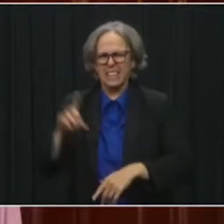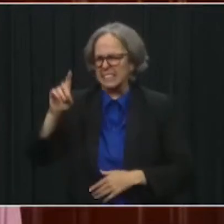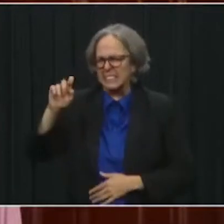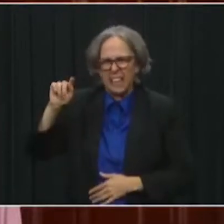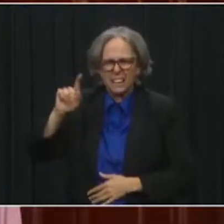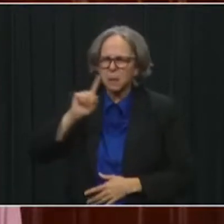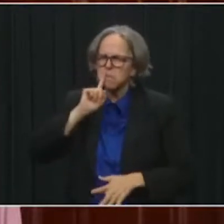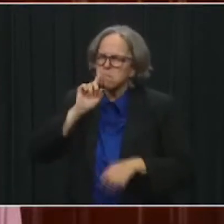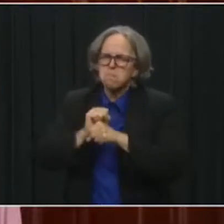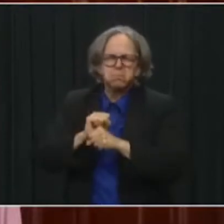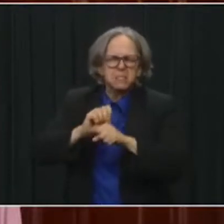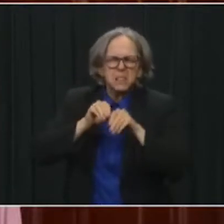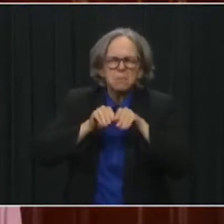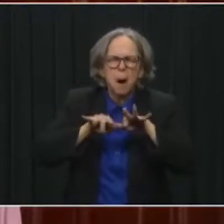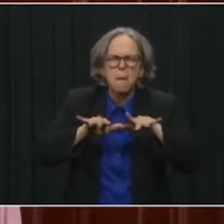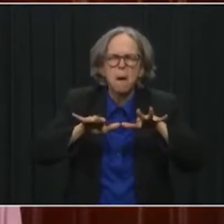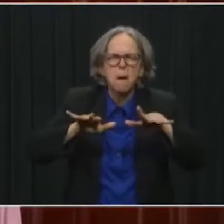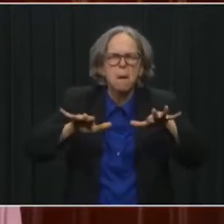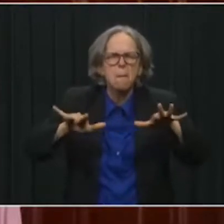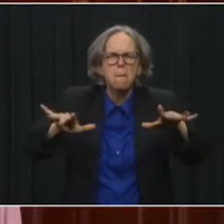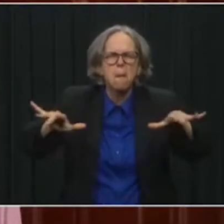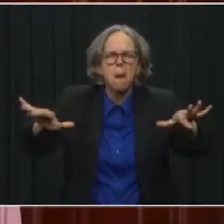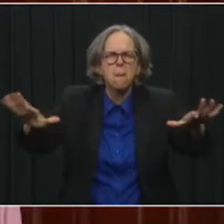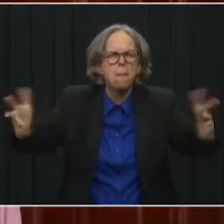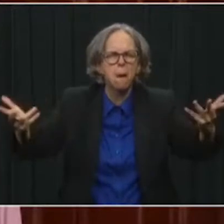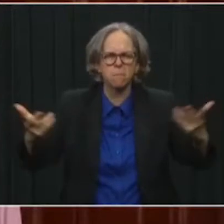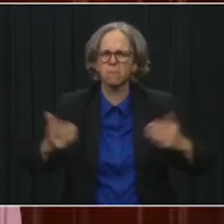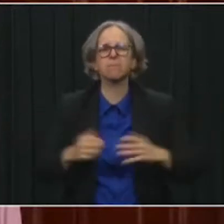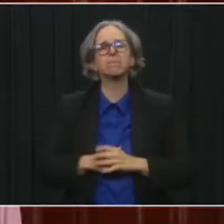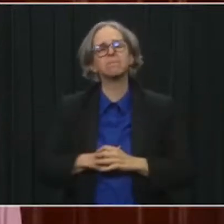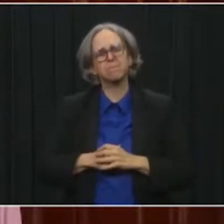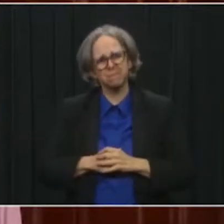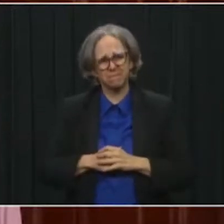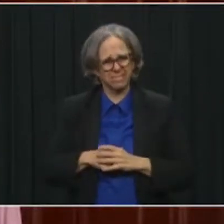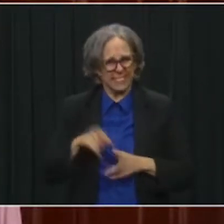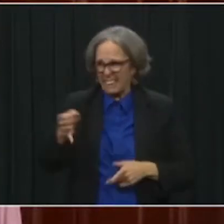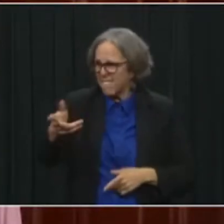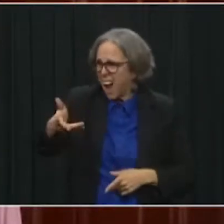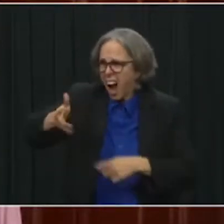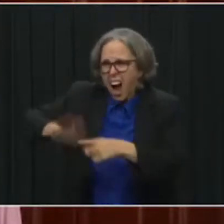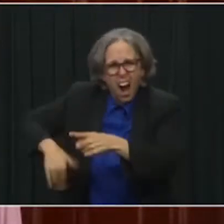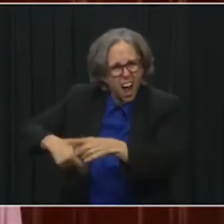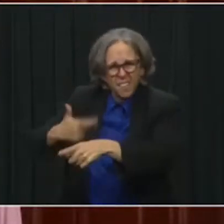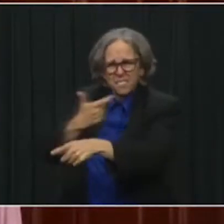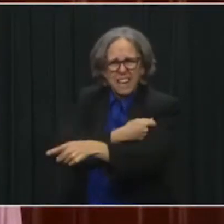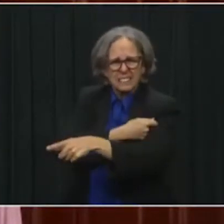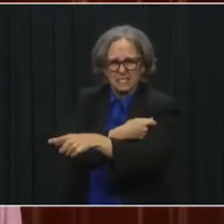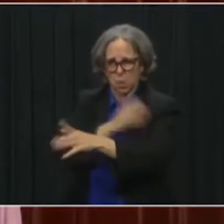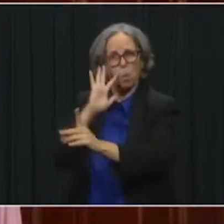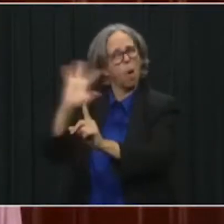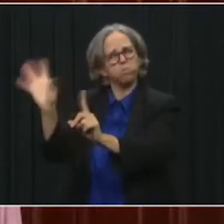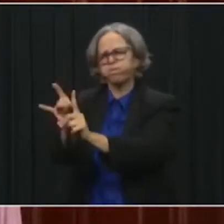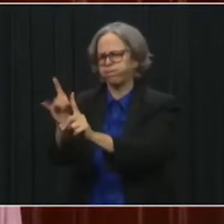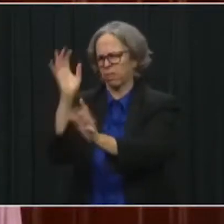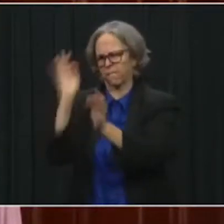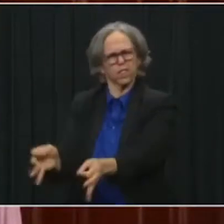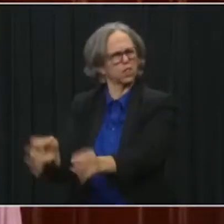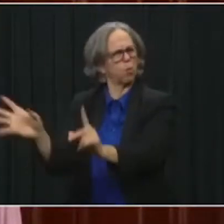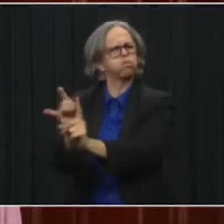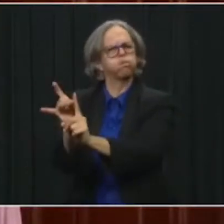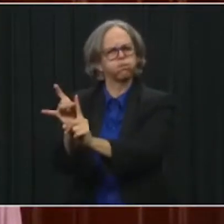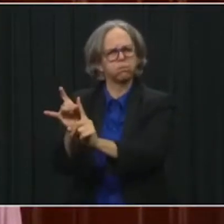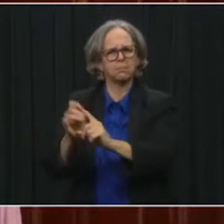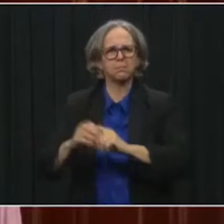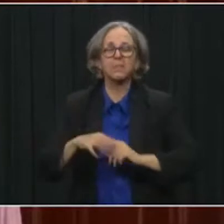wildfire, and it seeks out anyone who's not vaccinated. But there's good news, and there are